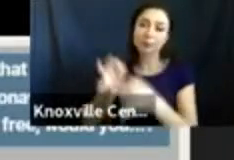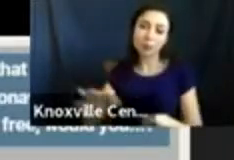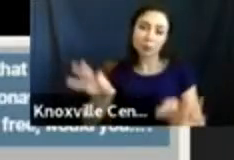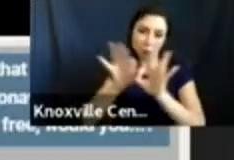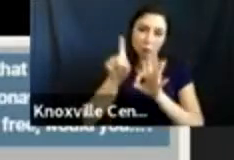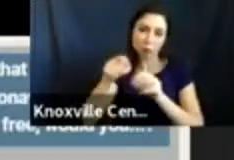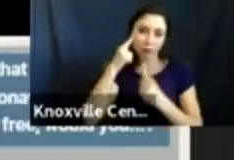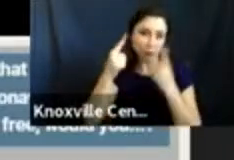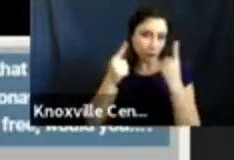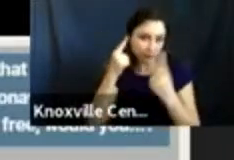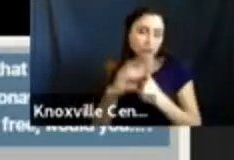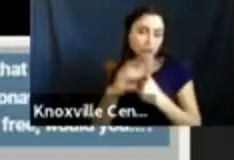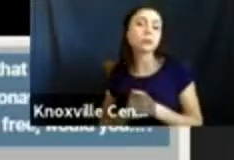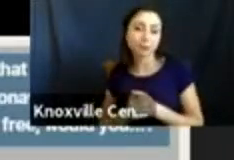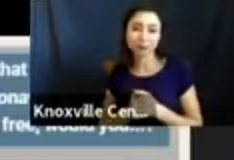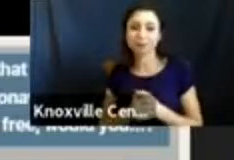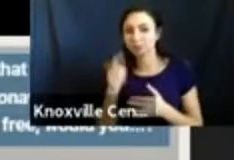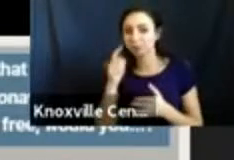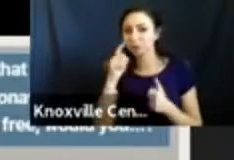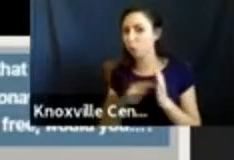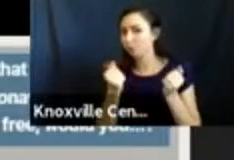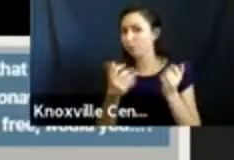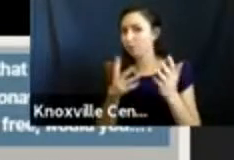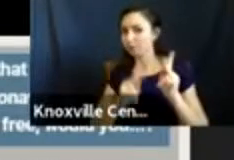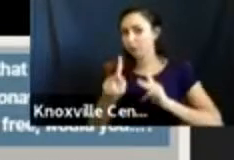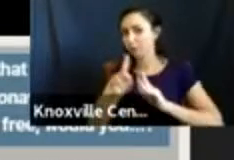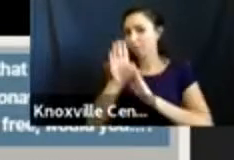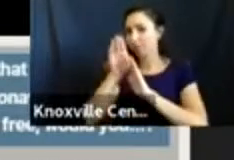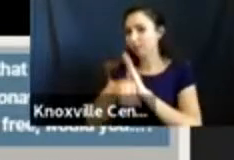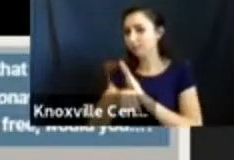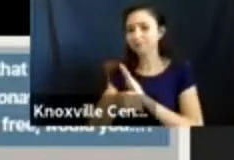given the precipitous decline here of people willing to accept even